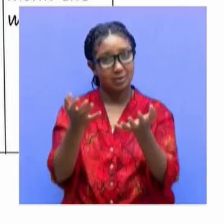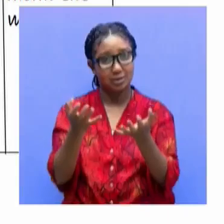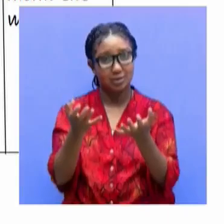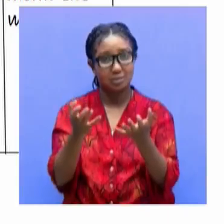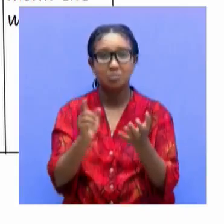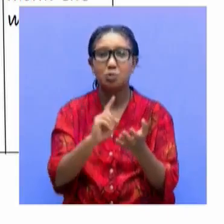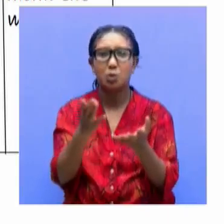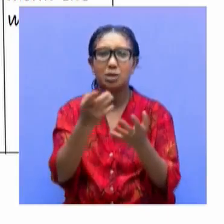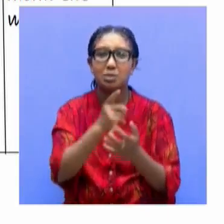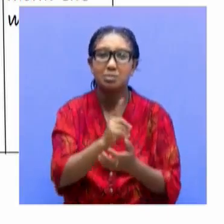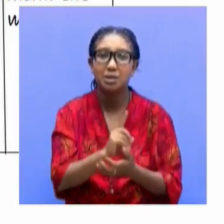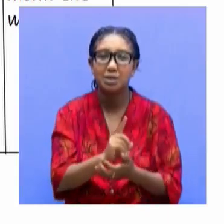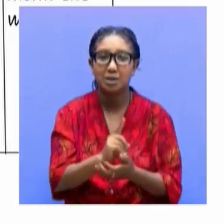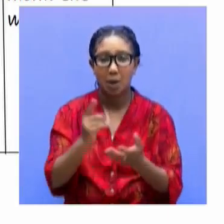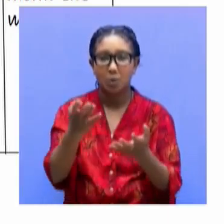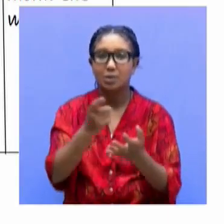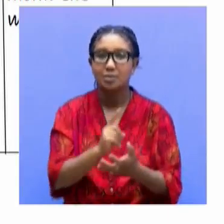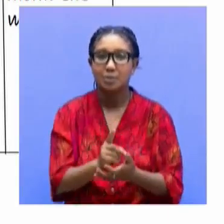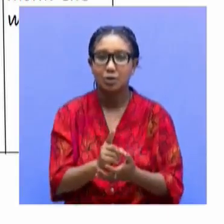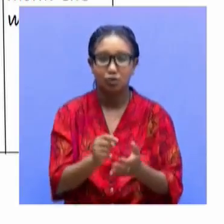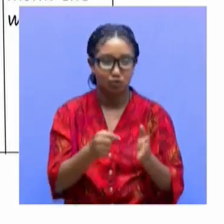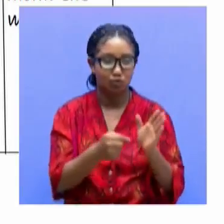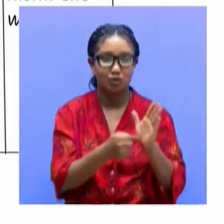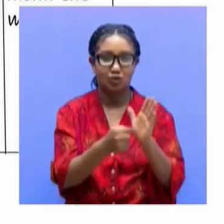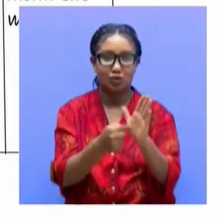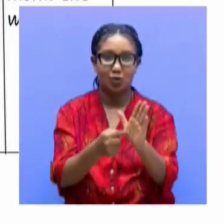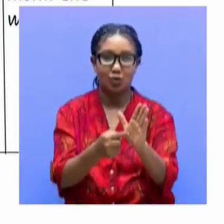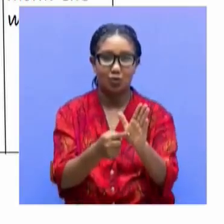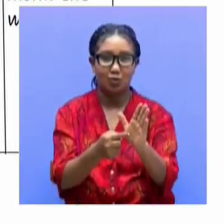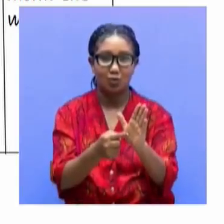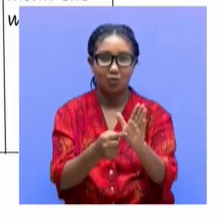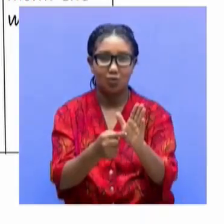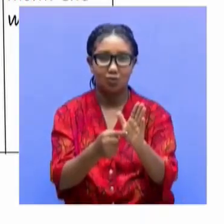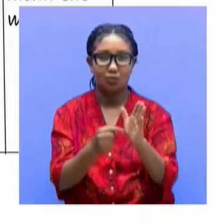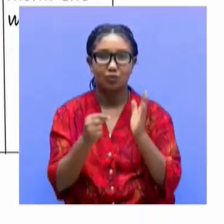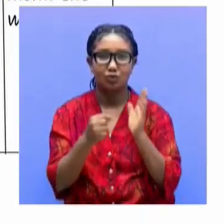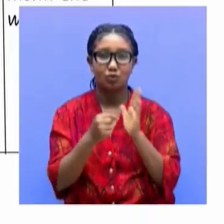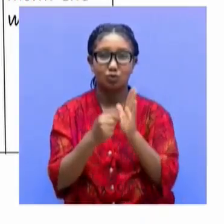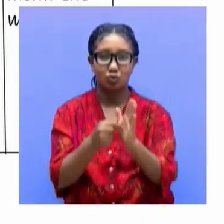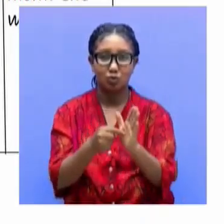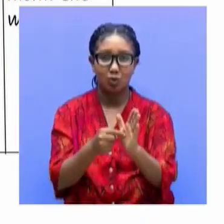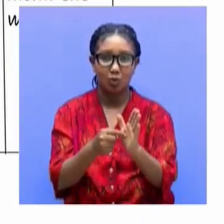what do you want? Here it says what? To show